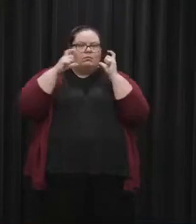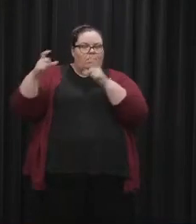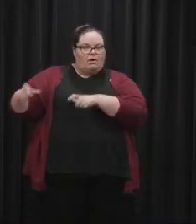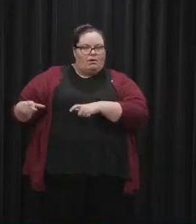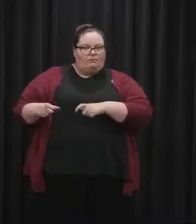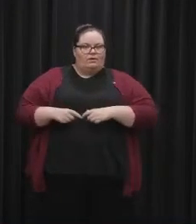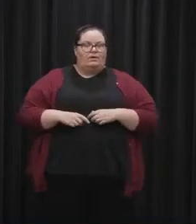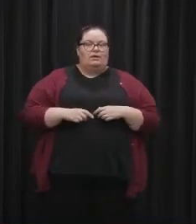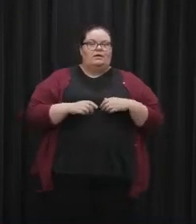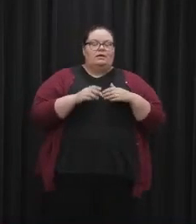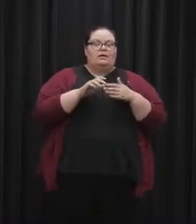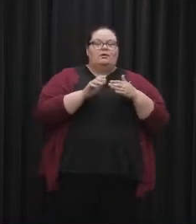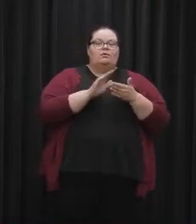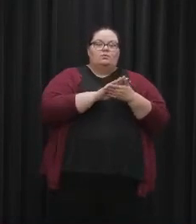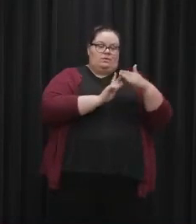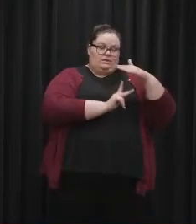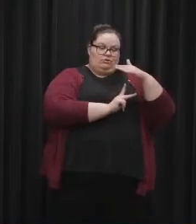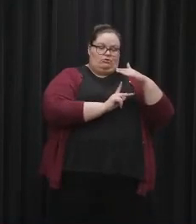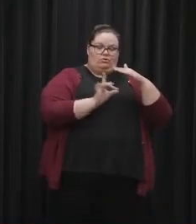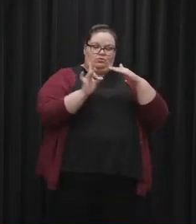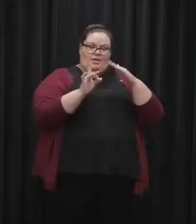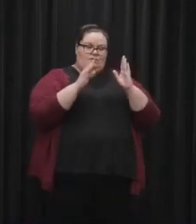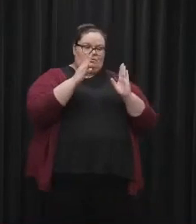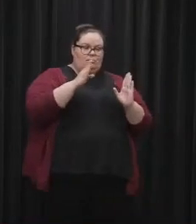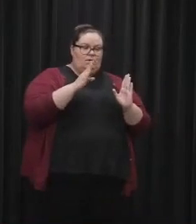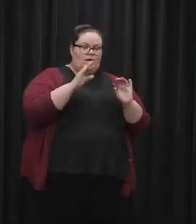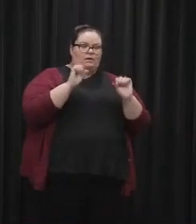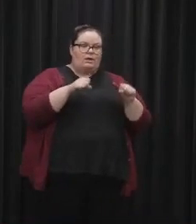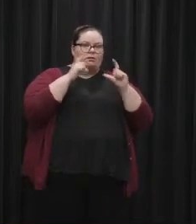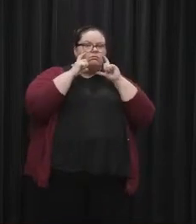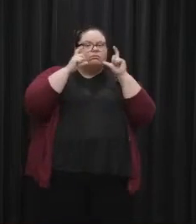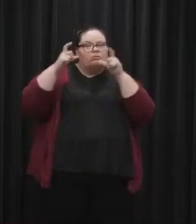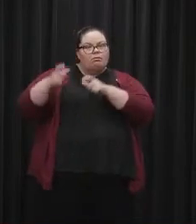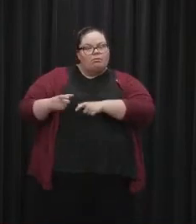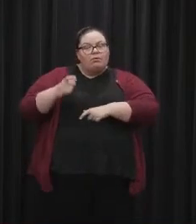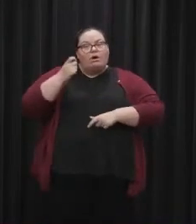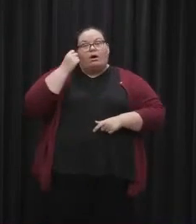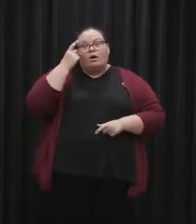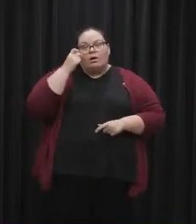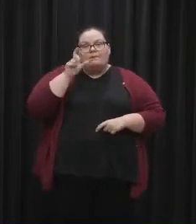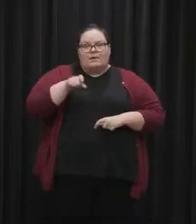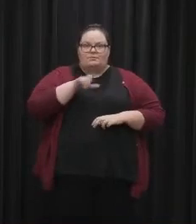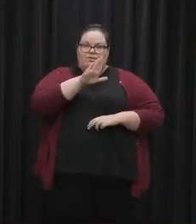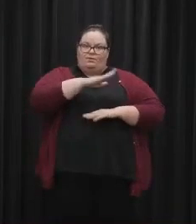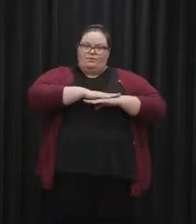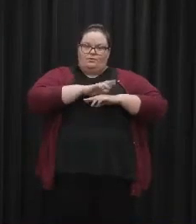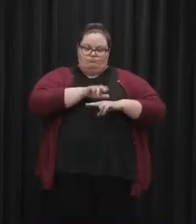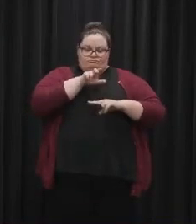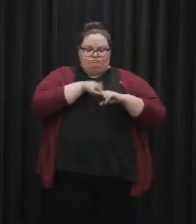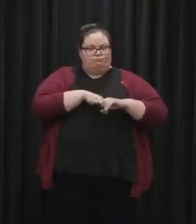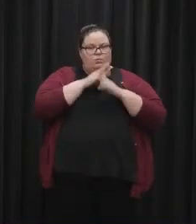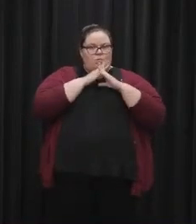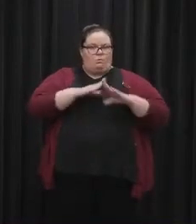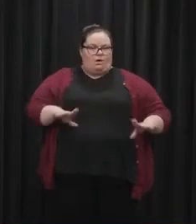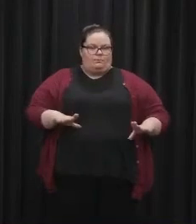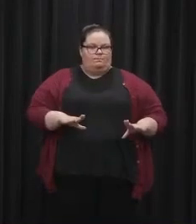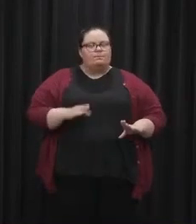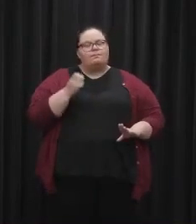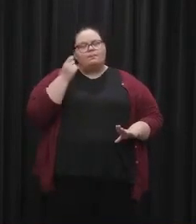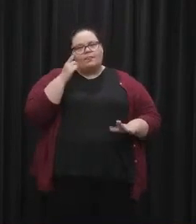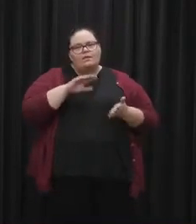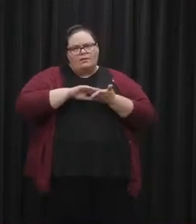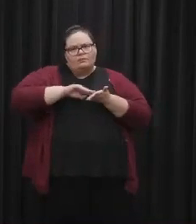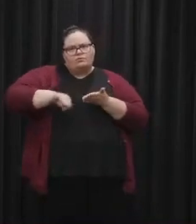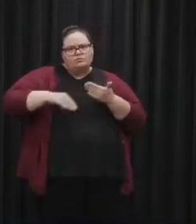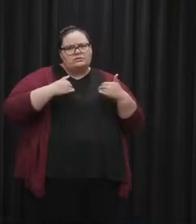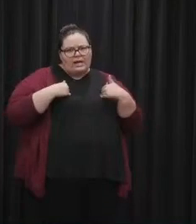desks. And these policies are going to apply to all students, to all teachers and staff, unless they are not required to wear a mask for medical reasons,